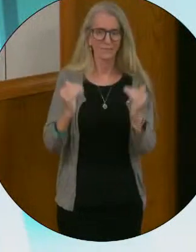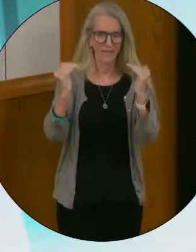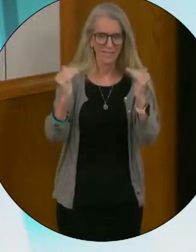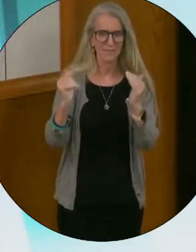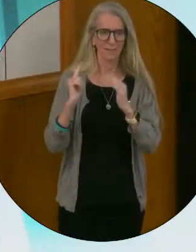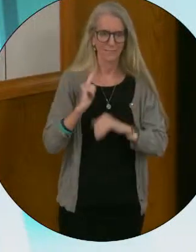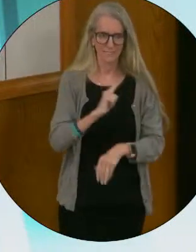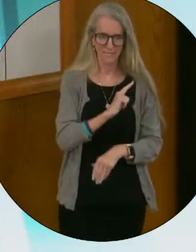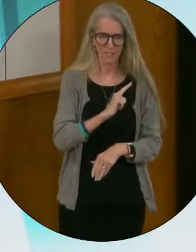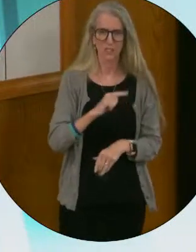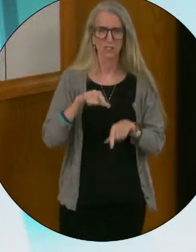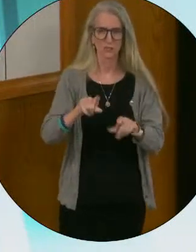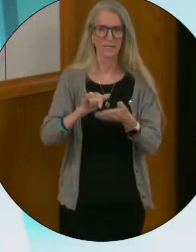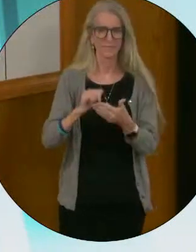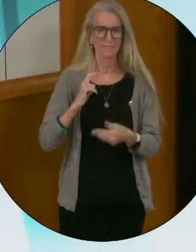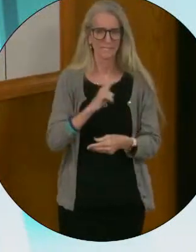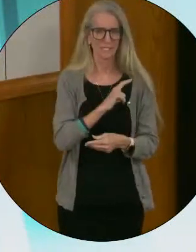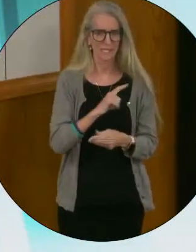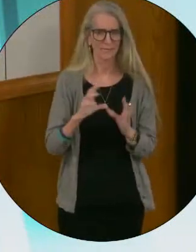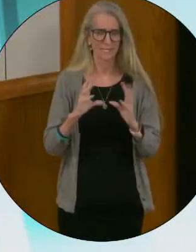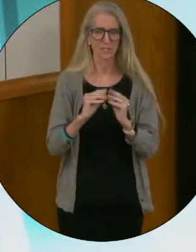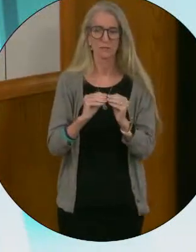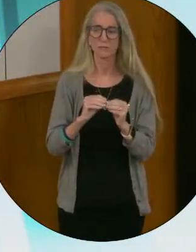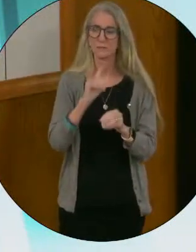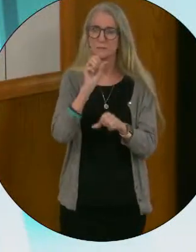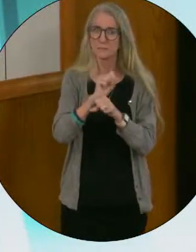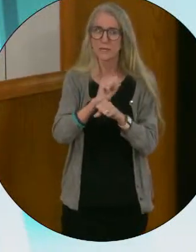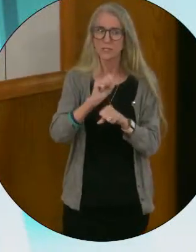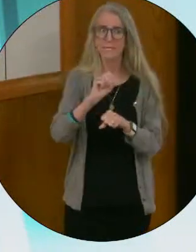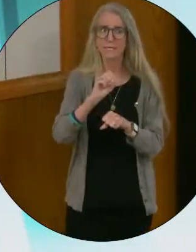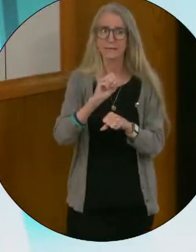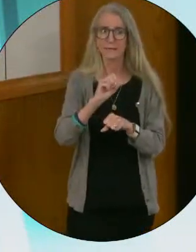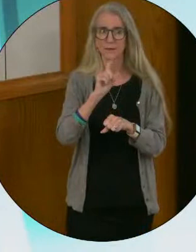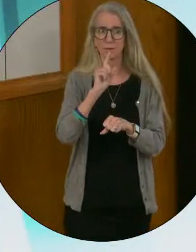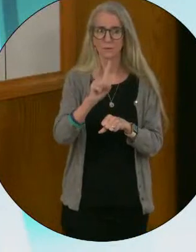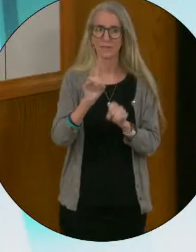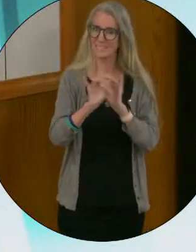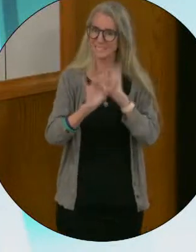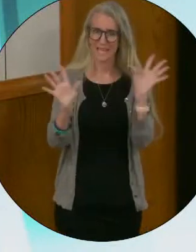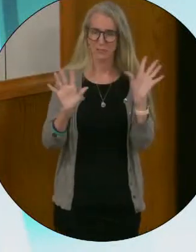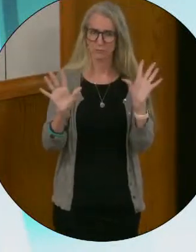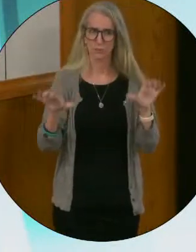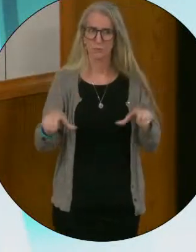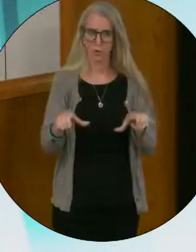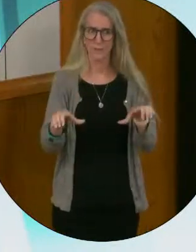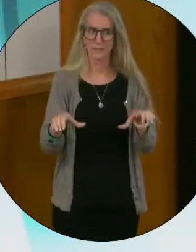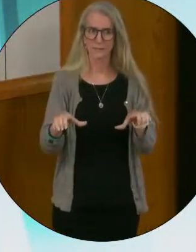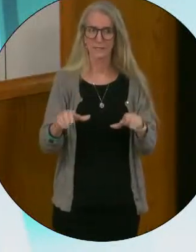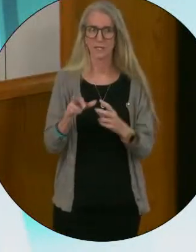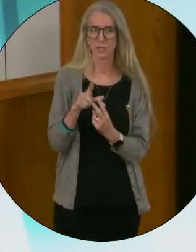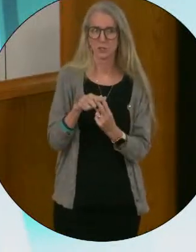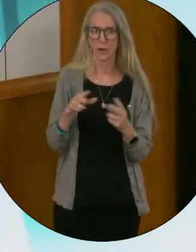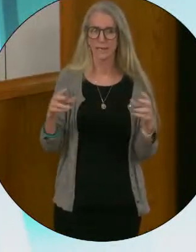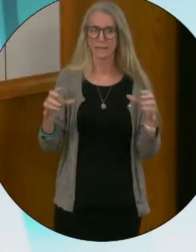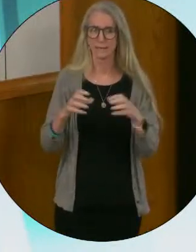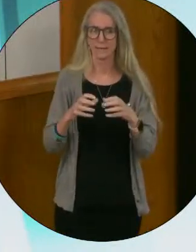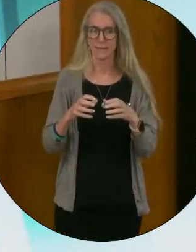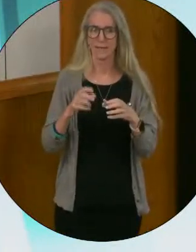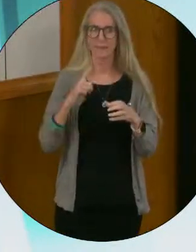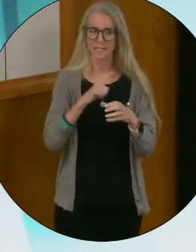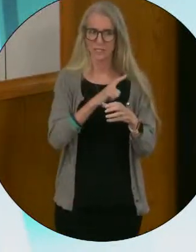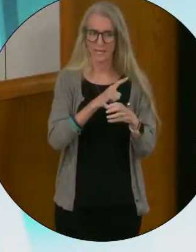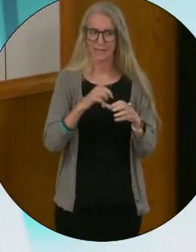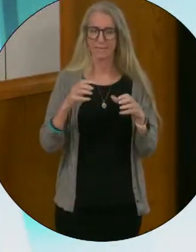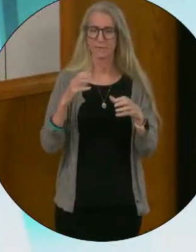this past legislative session, especially after the disastrous performance at the Joint Legislative Committee, where